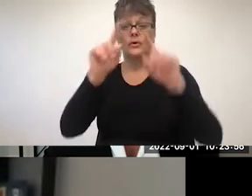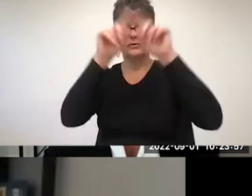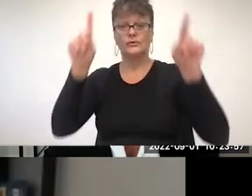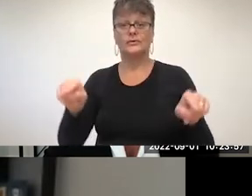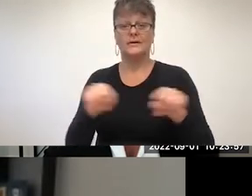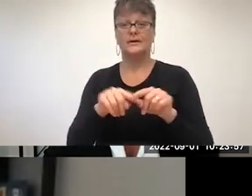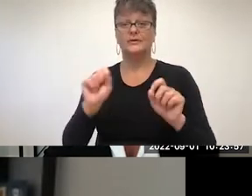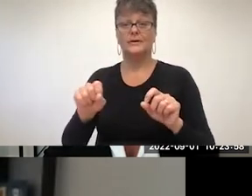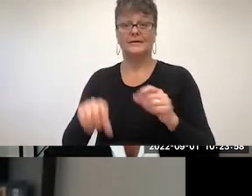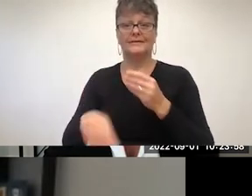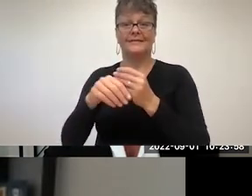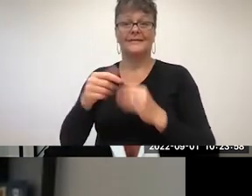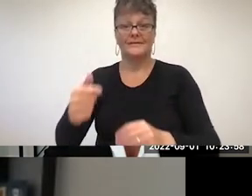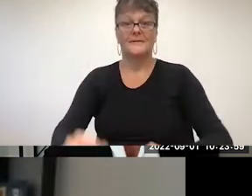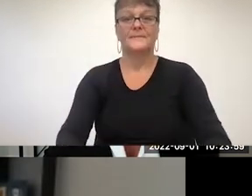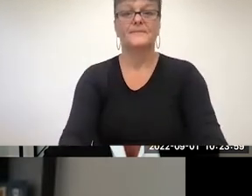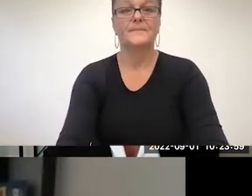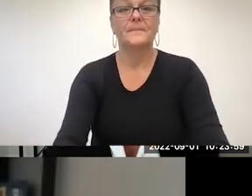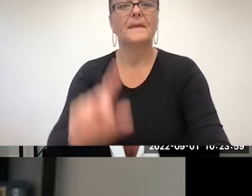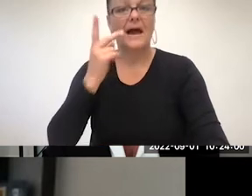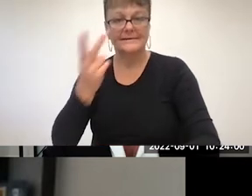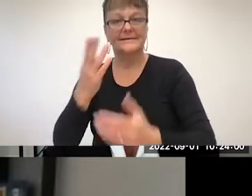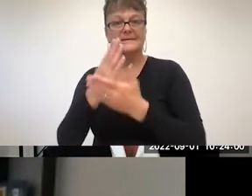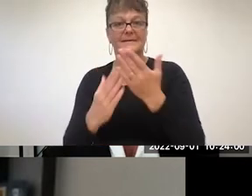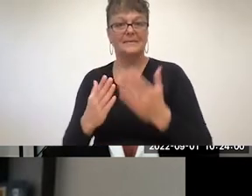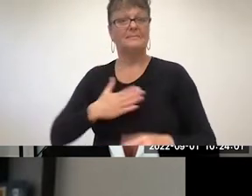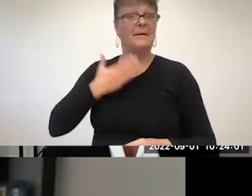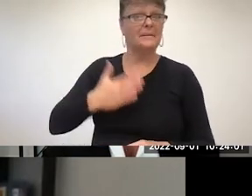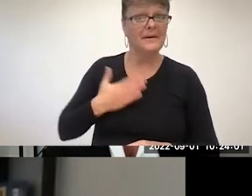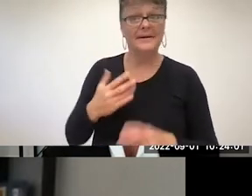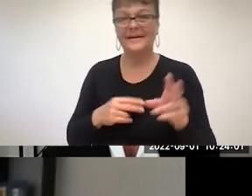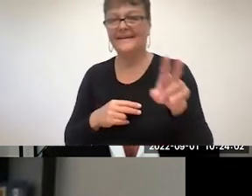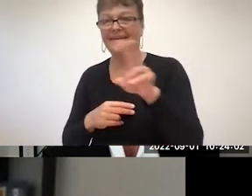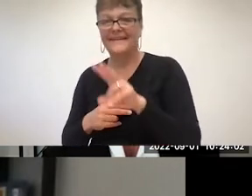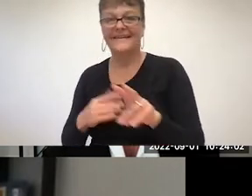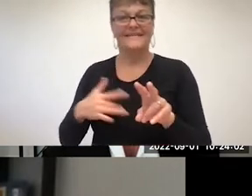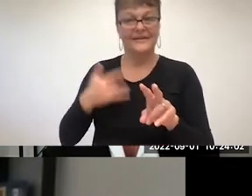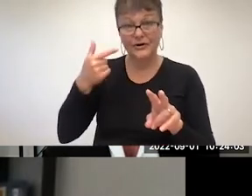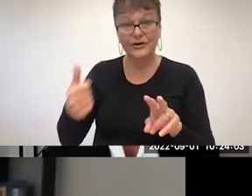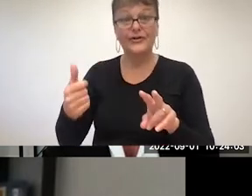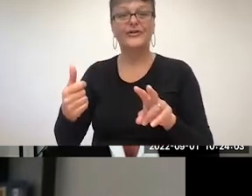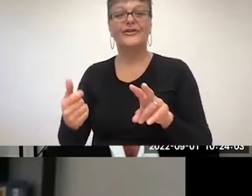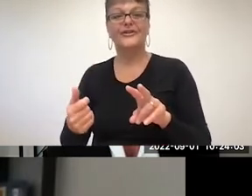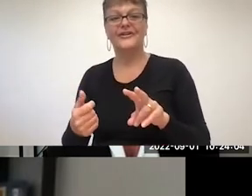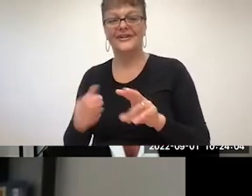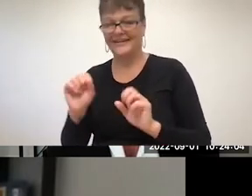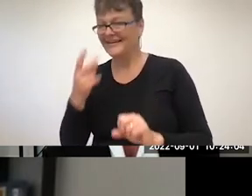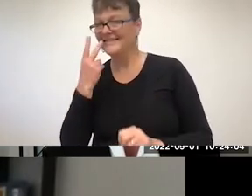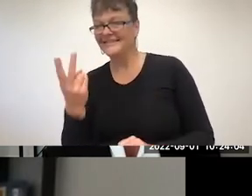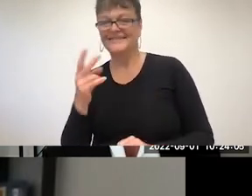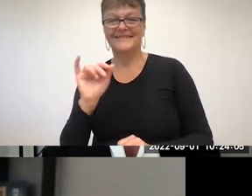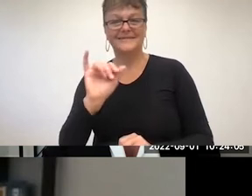Okay, good. When we're part of the group, we feel happy, we feel good. Love the emojis and the responses that are coming in. Okay,